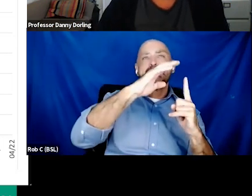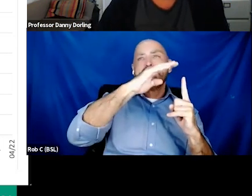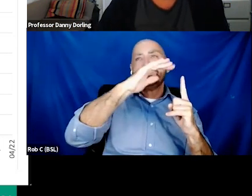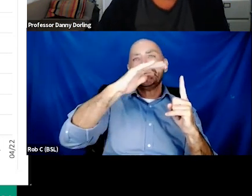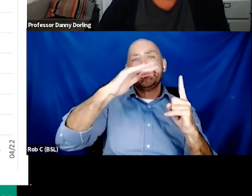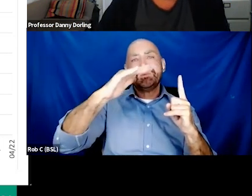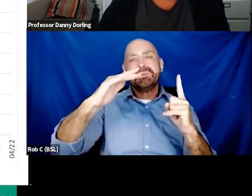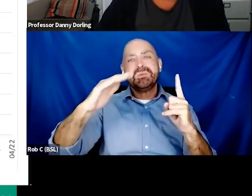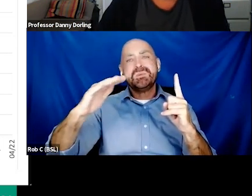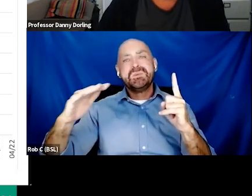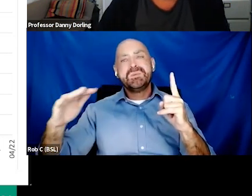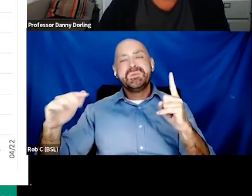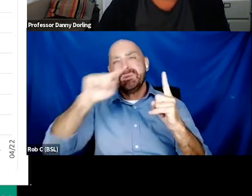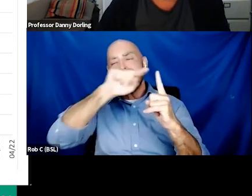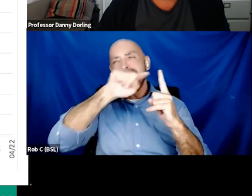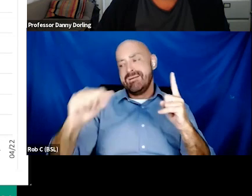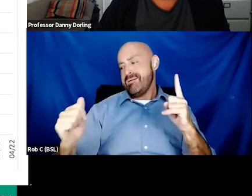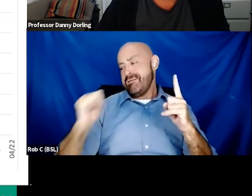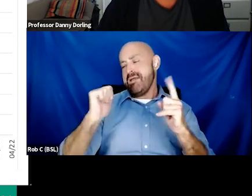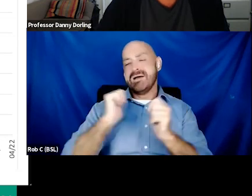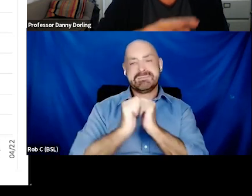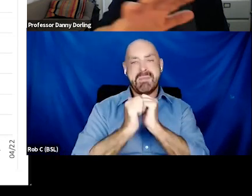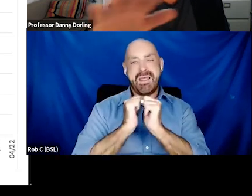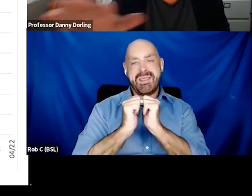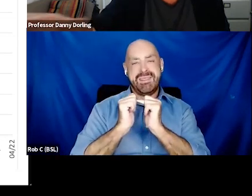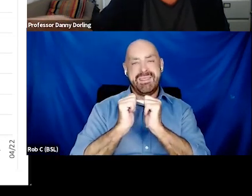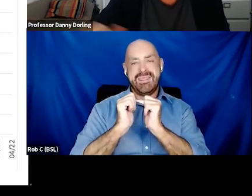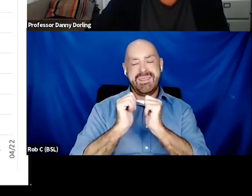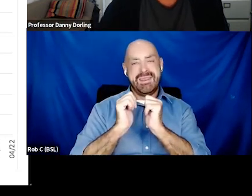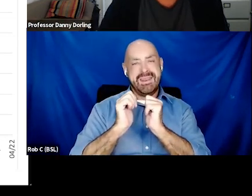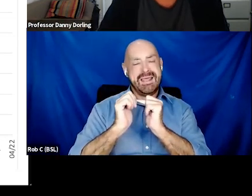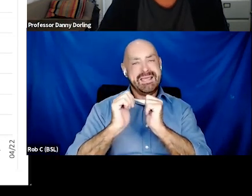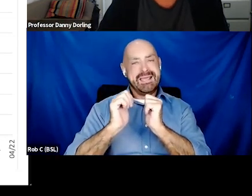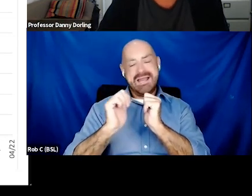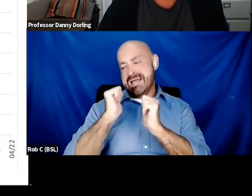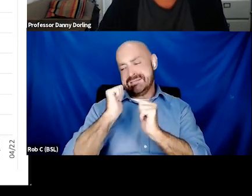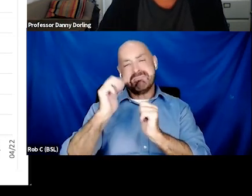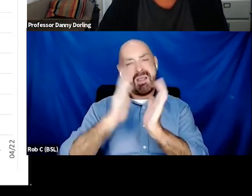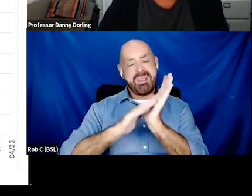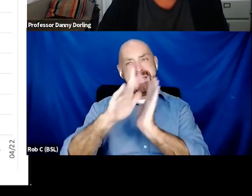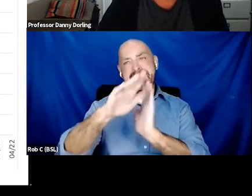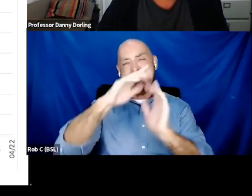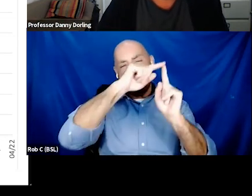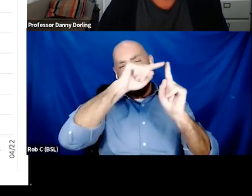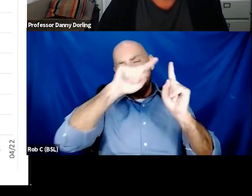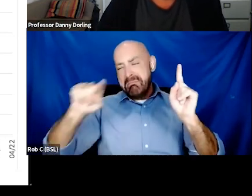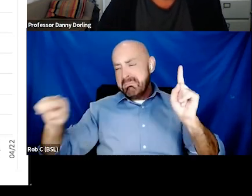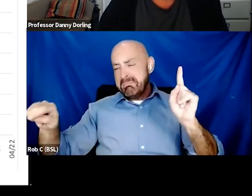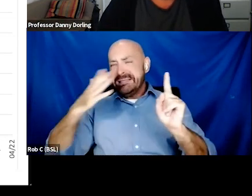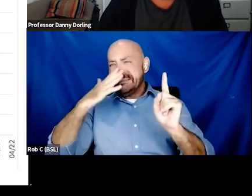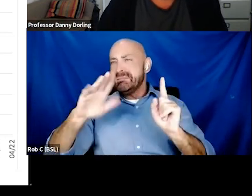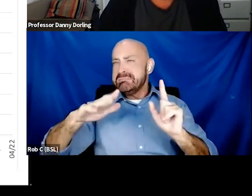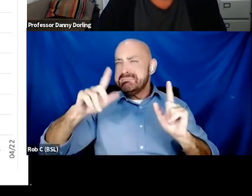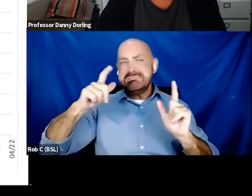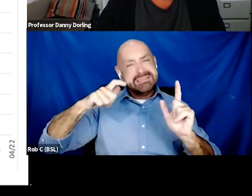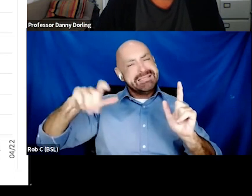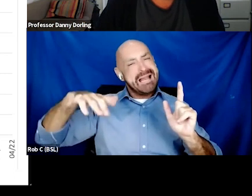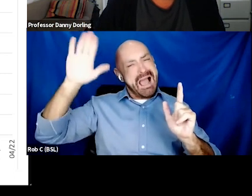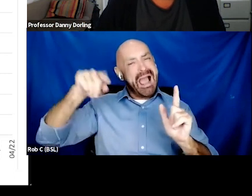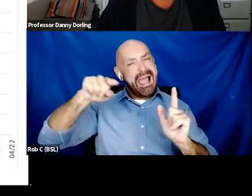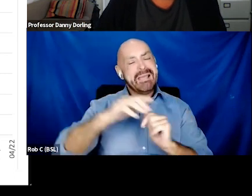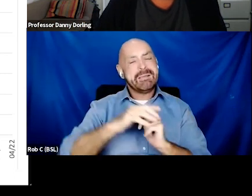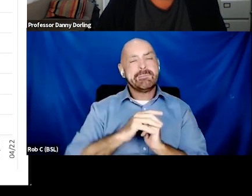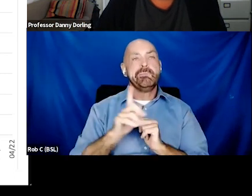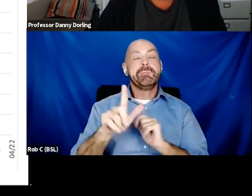till this is just last month when this survey ends. So it's 2 years and the brown line drops slowly over time, but pretty high. And the